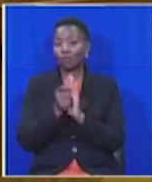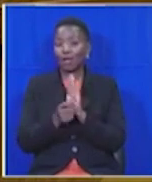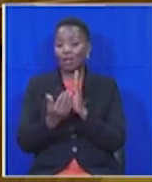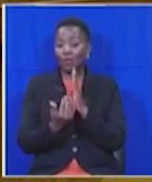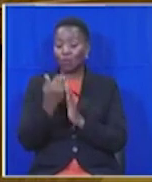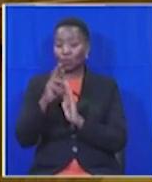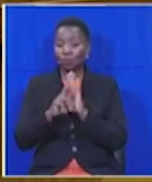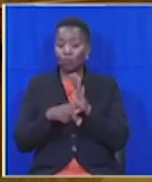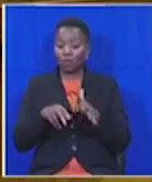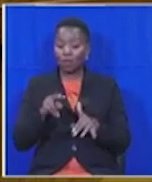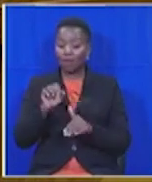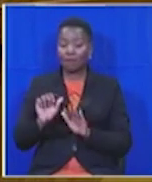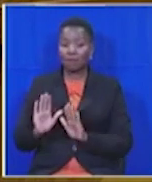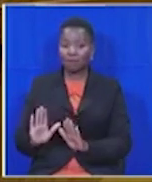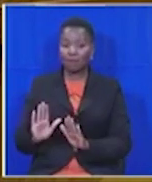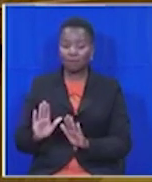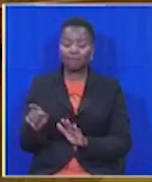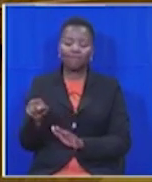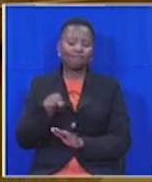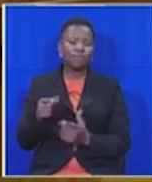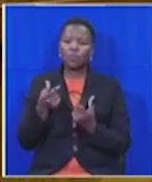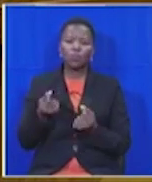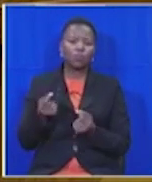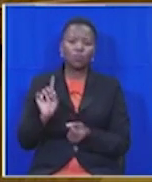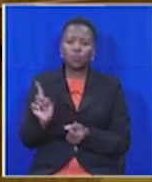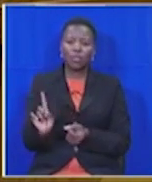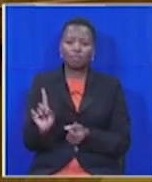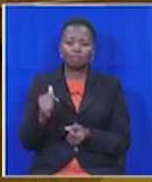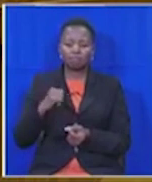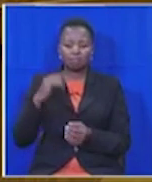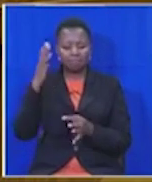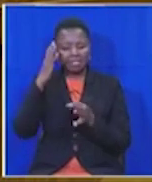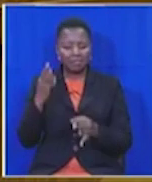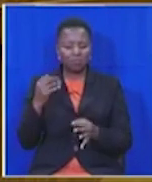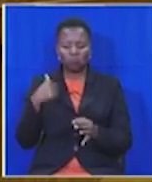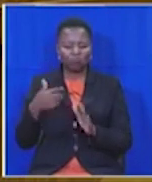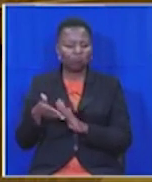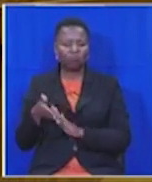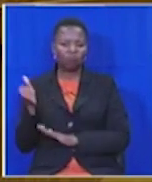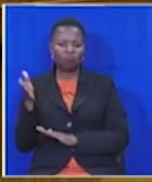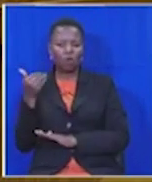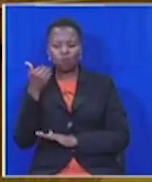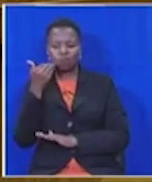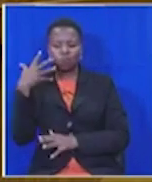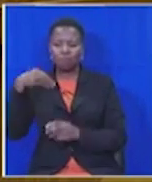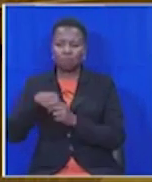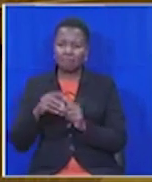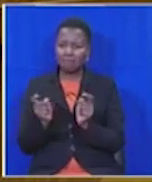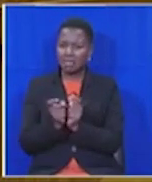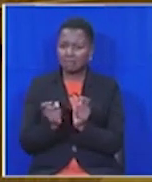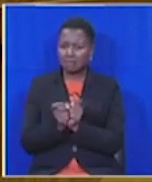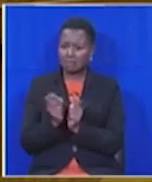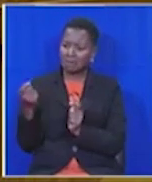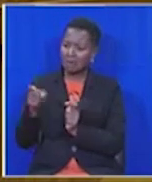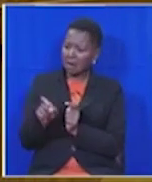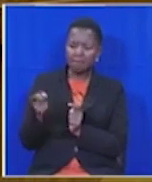the National Assembly. Instead, they decided to walk out from meetings when they were